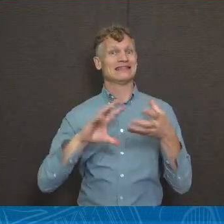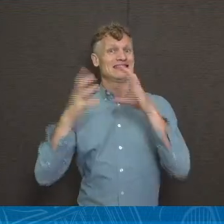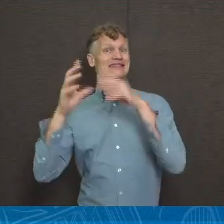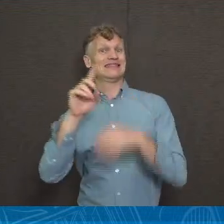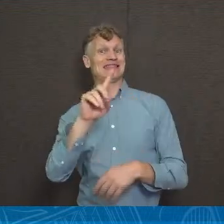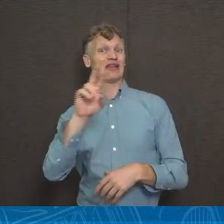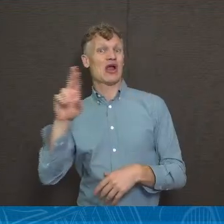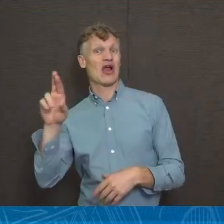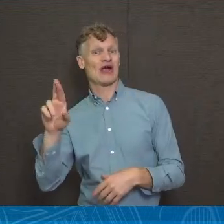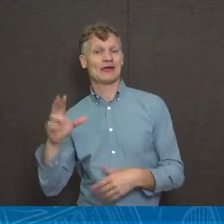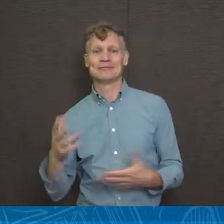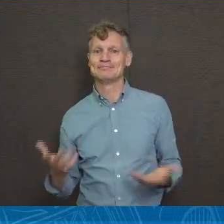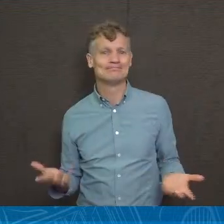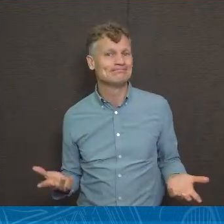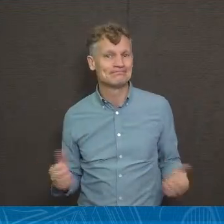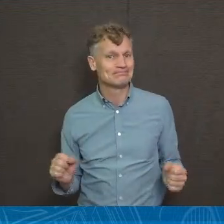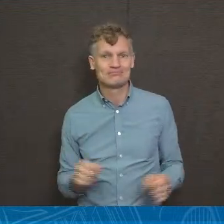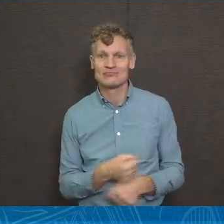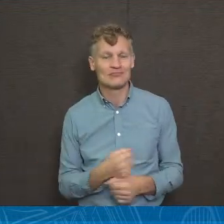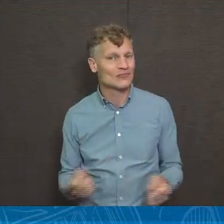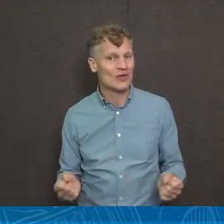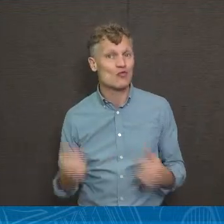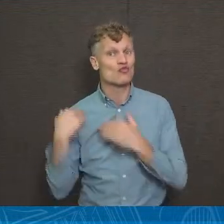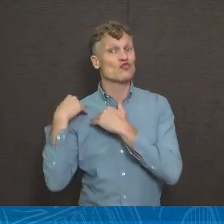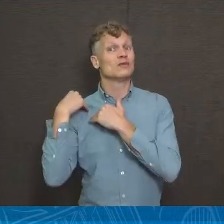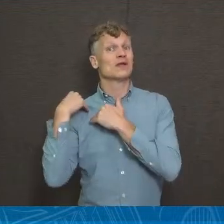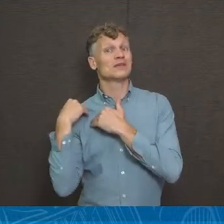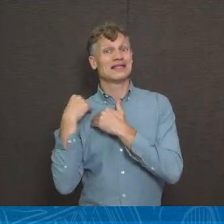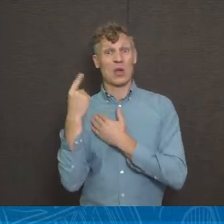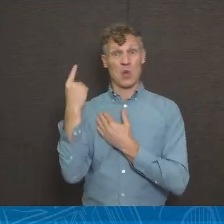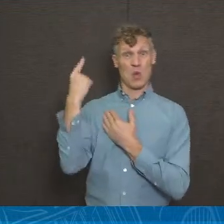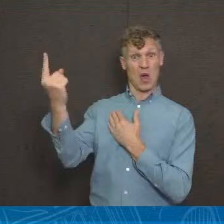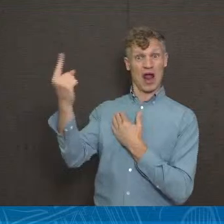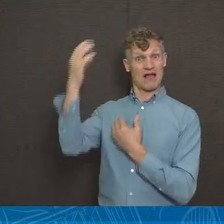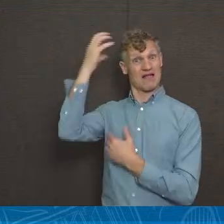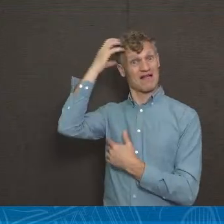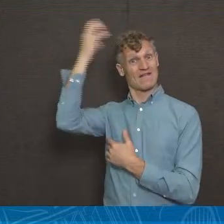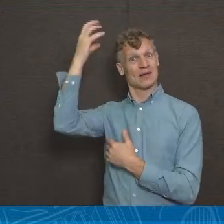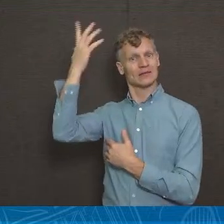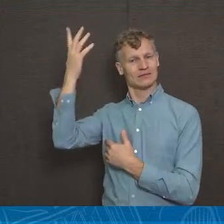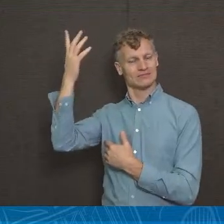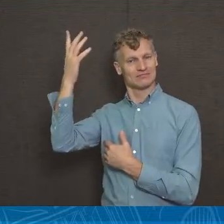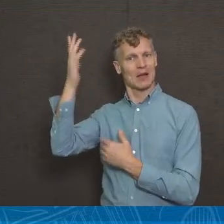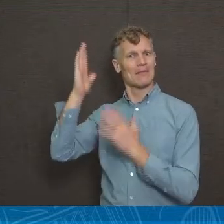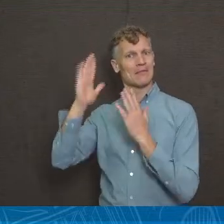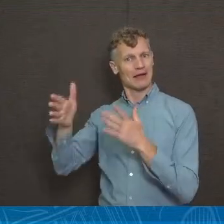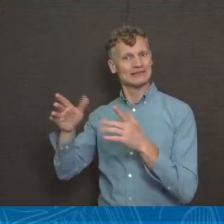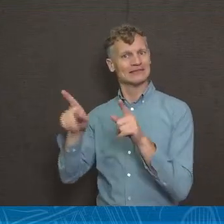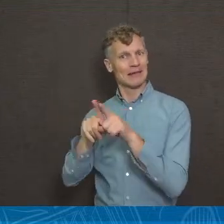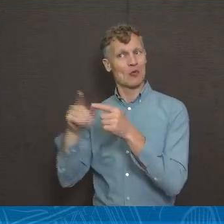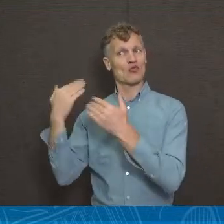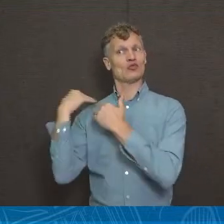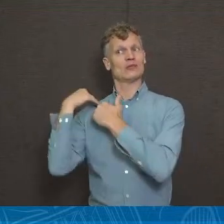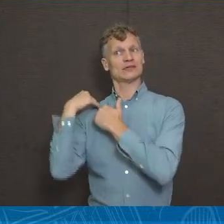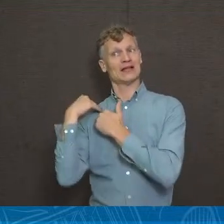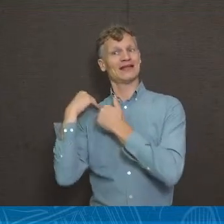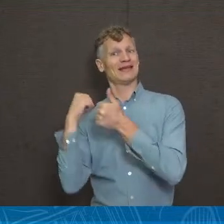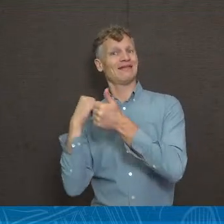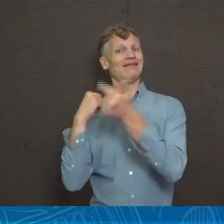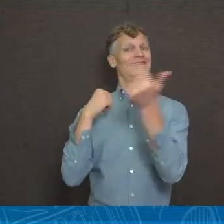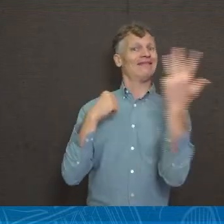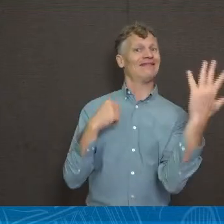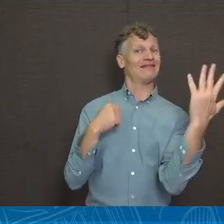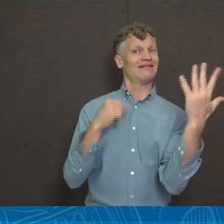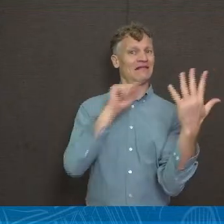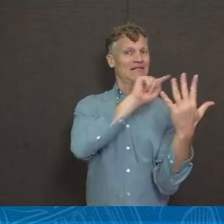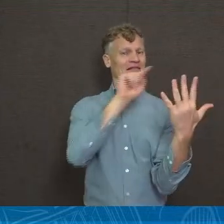that we distribute responsibility not just to government but to other actors, which on the face of it makes a lot of sense. So then what